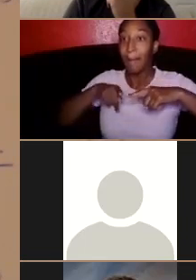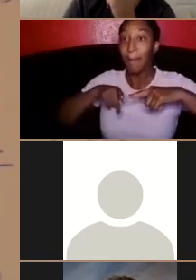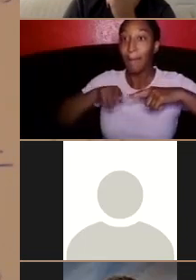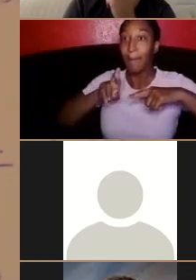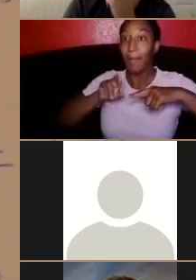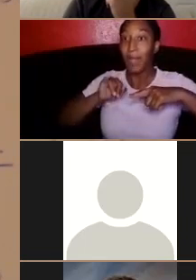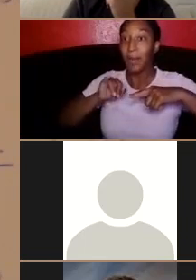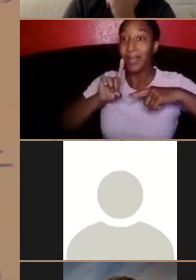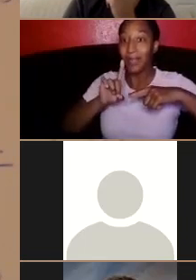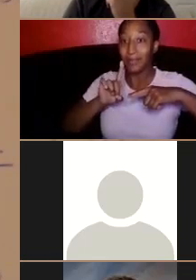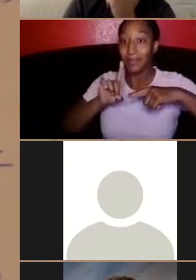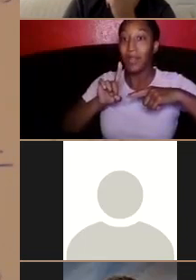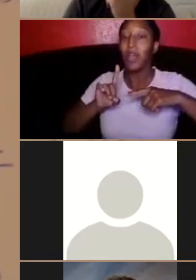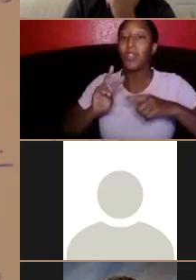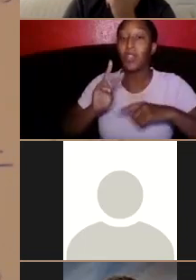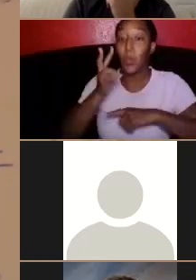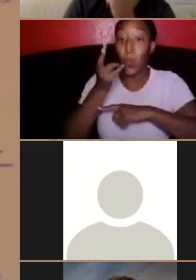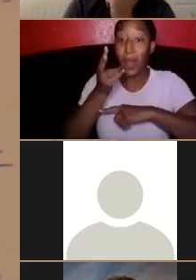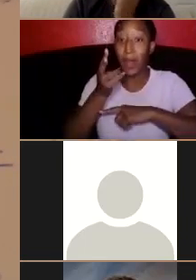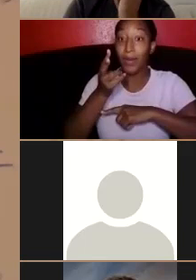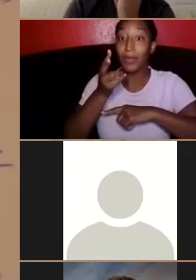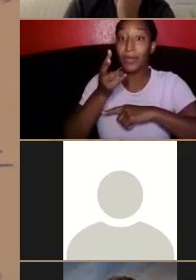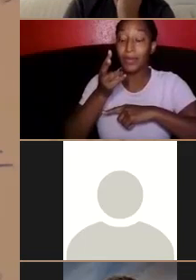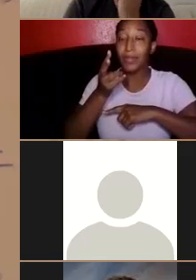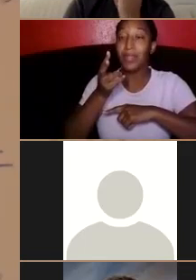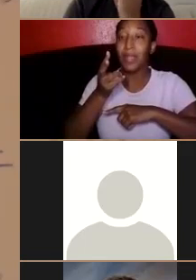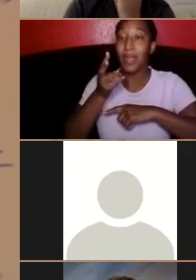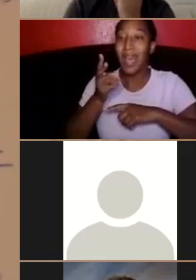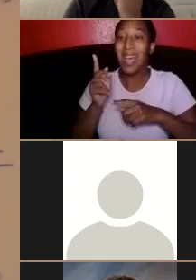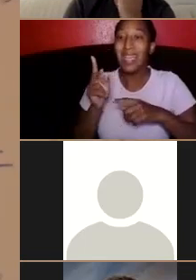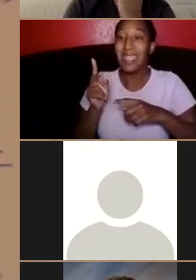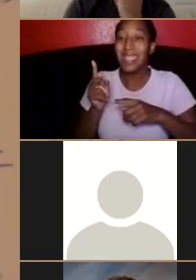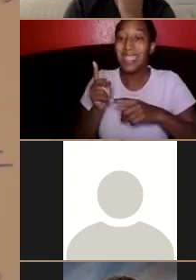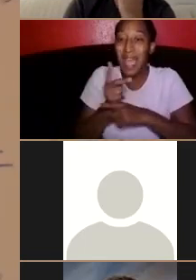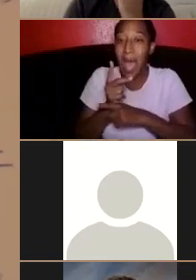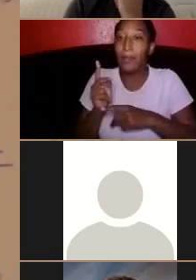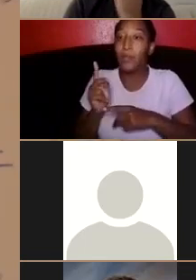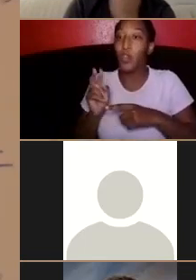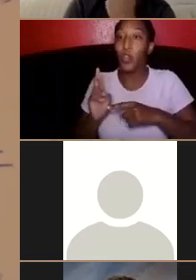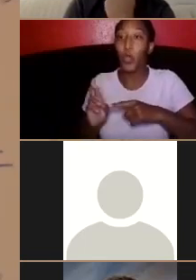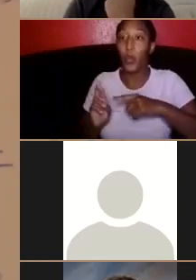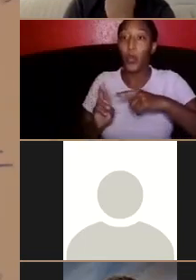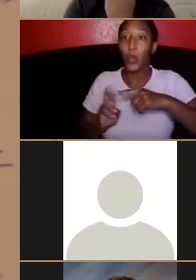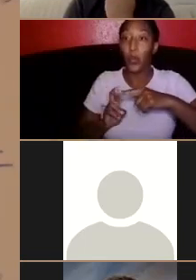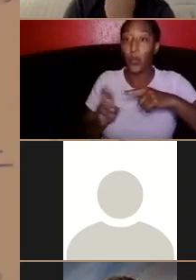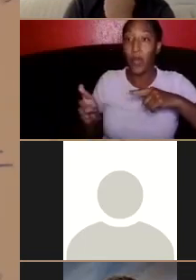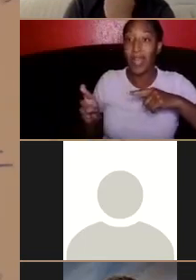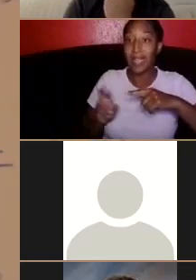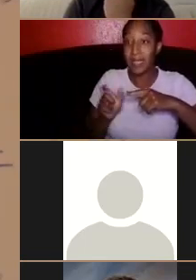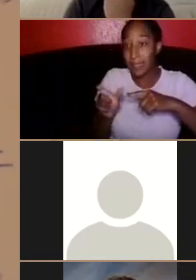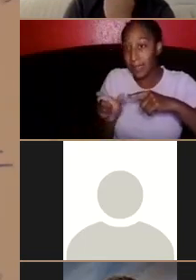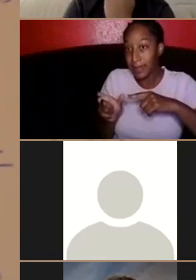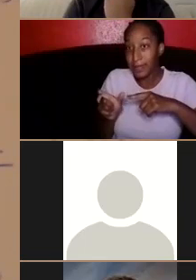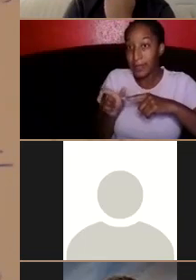go around once, and the orbit radius is how far away it is from the center of the